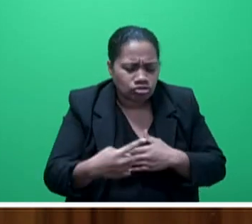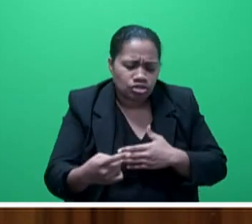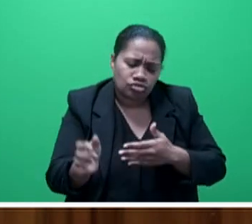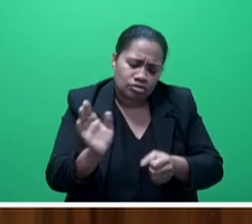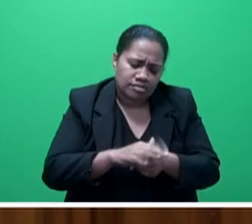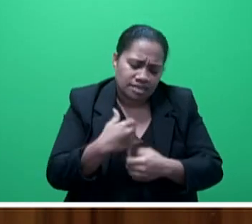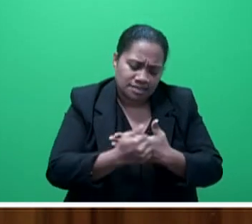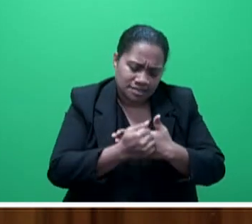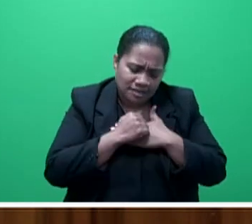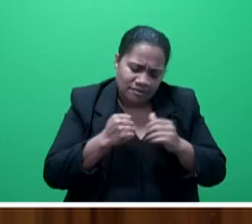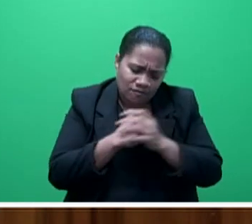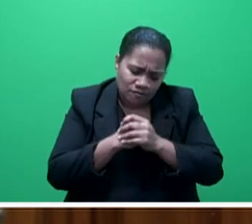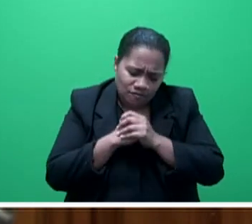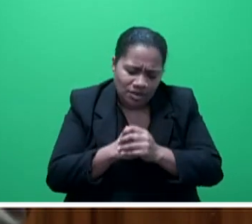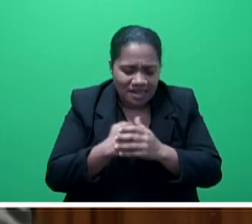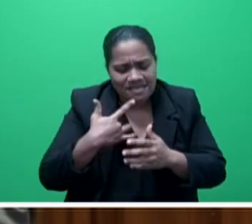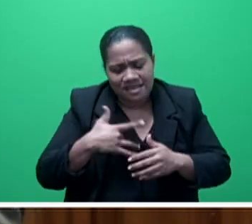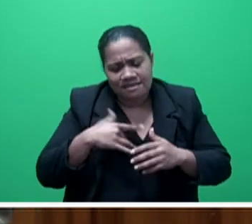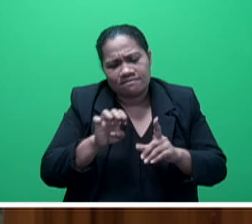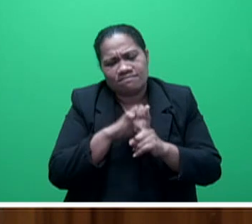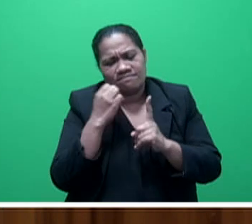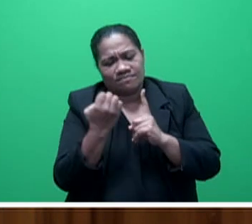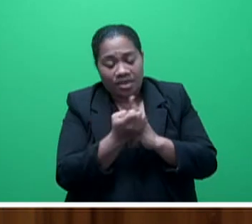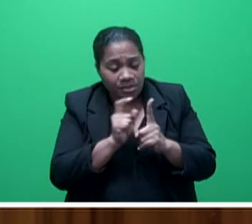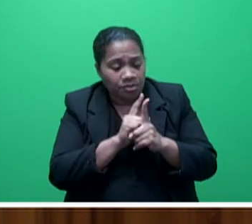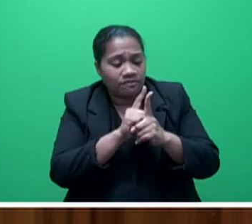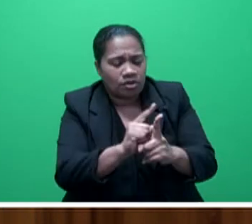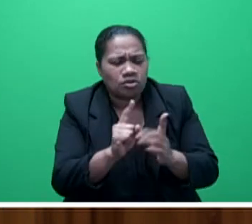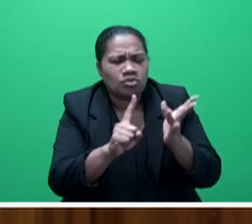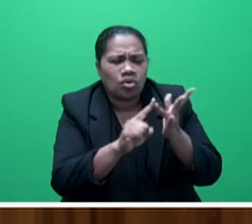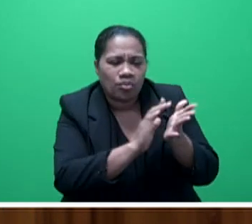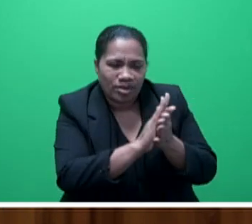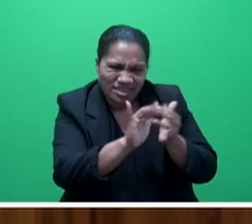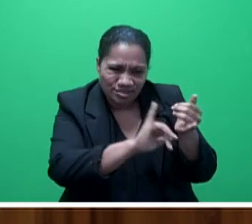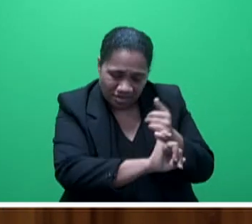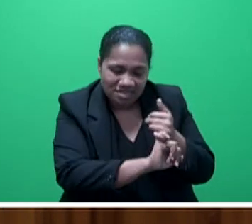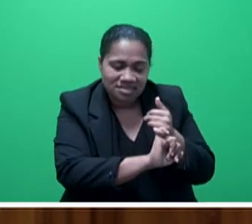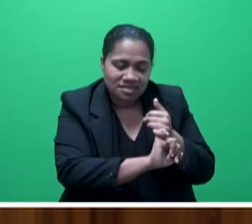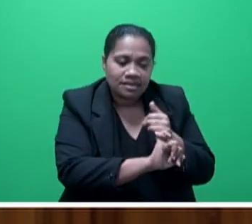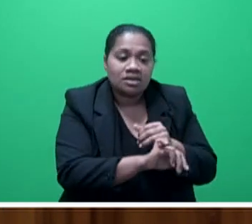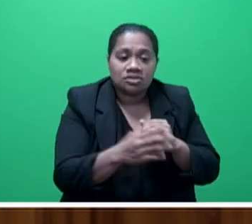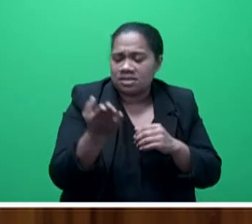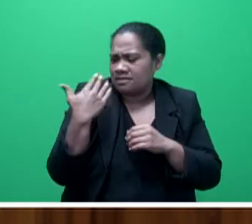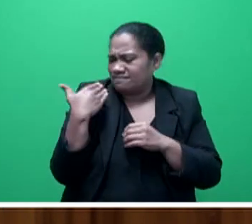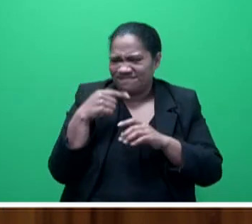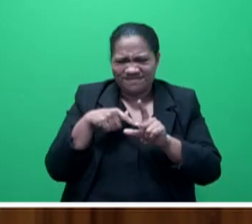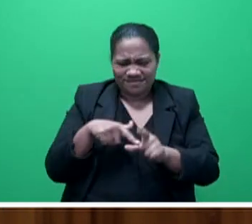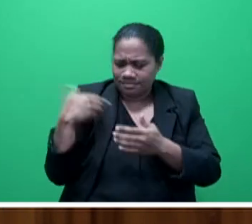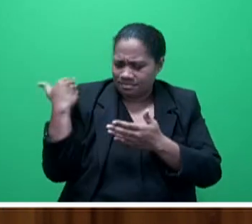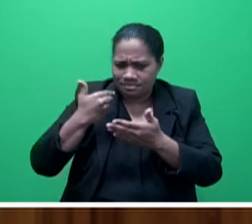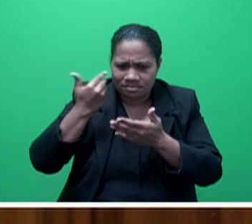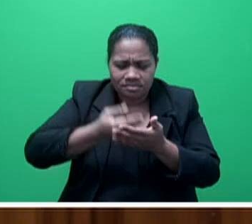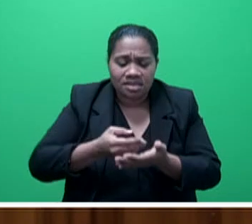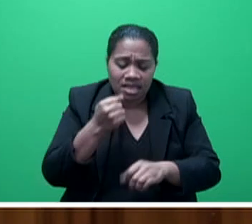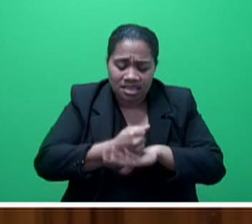and conducive living environment that is compliant to OHS. Over the last 8 years, government has invested an amount of $20.3